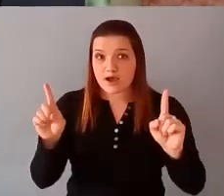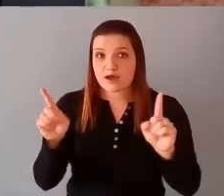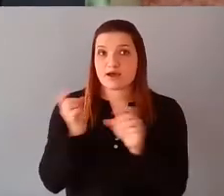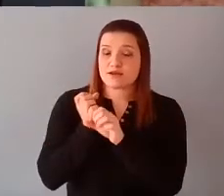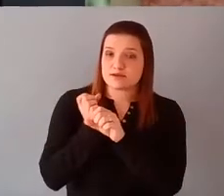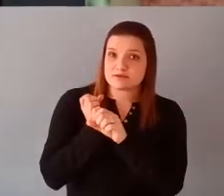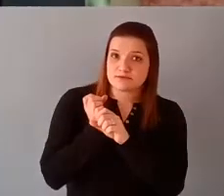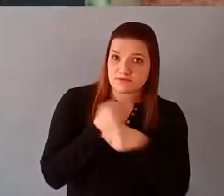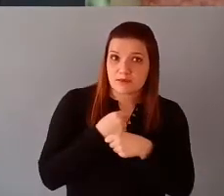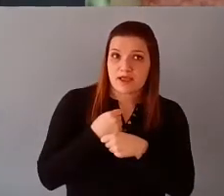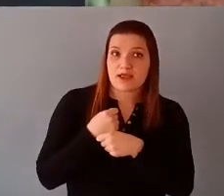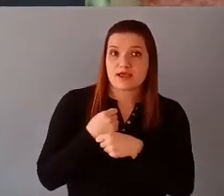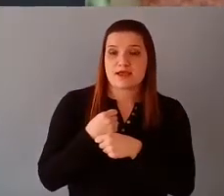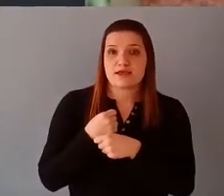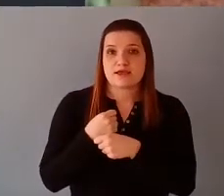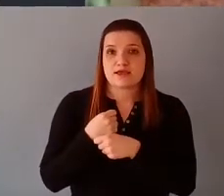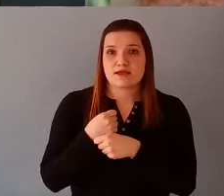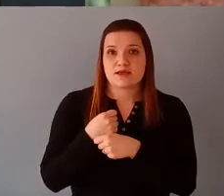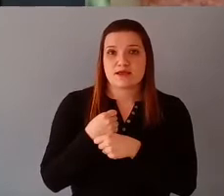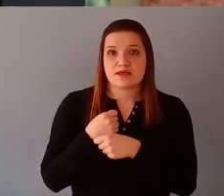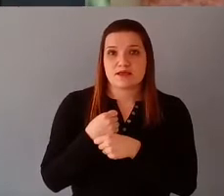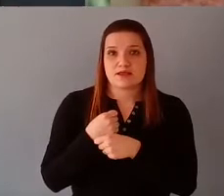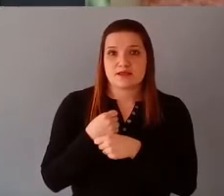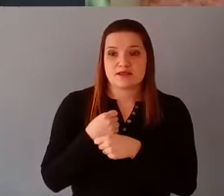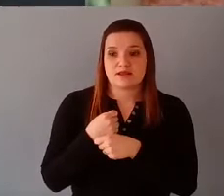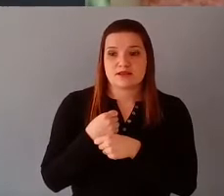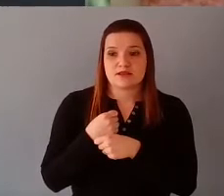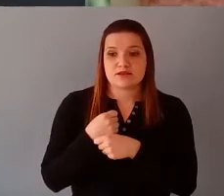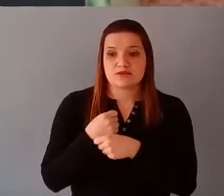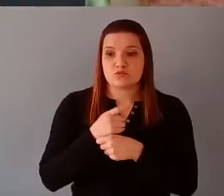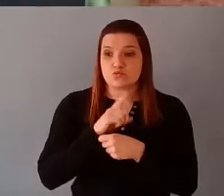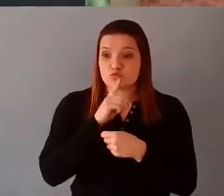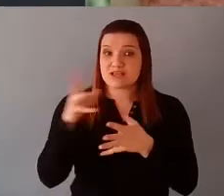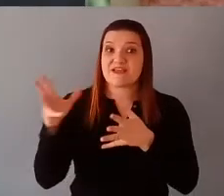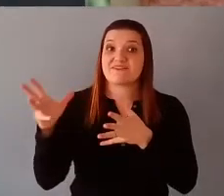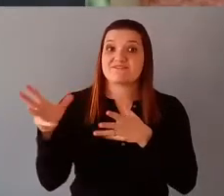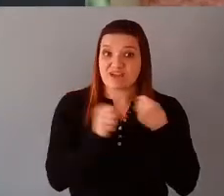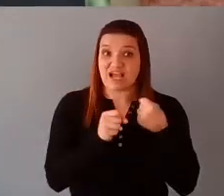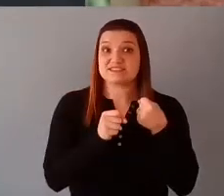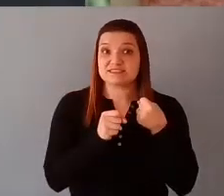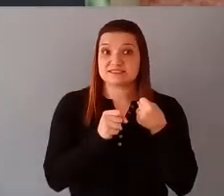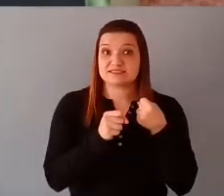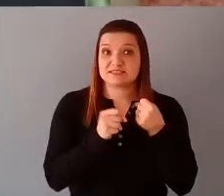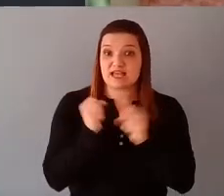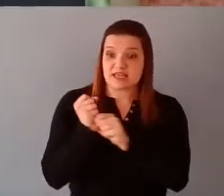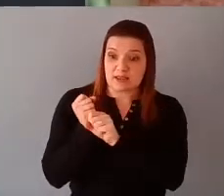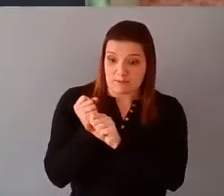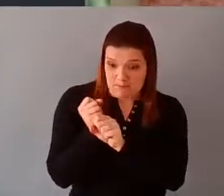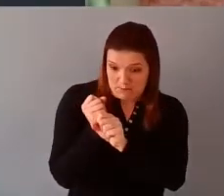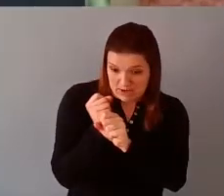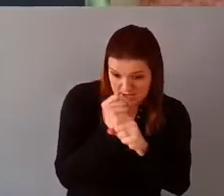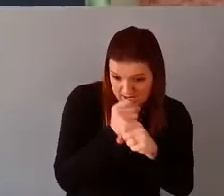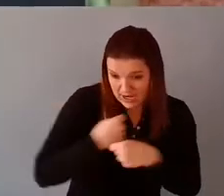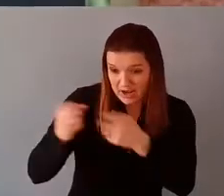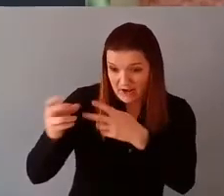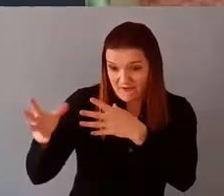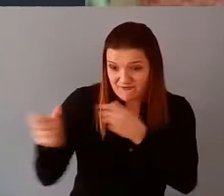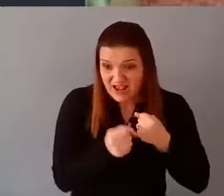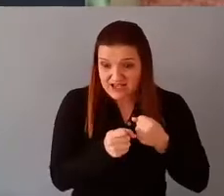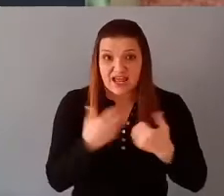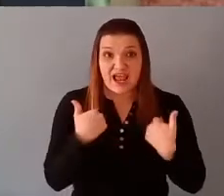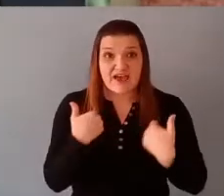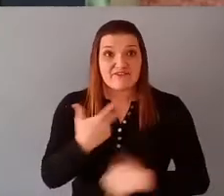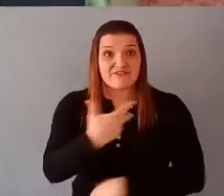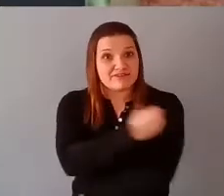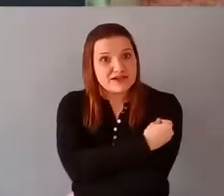in an unprecedented warp speed, to literally have a vaccine with